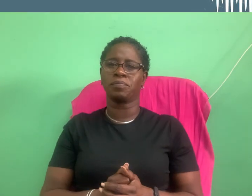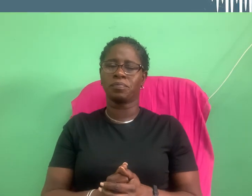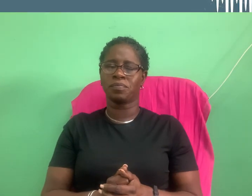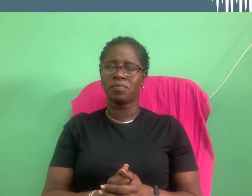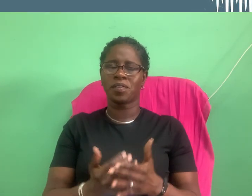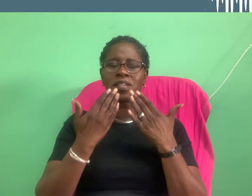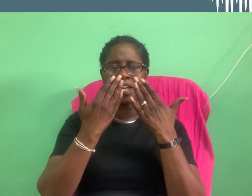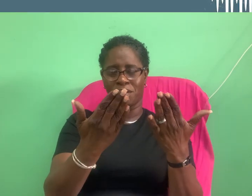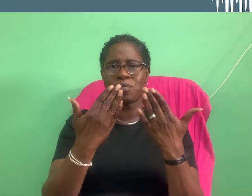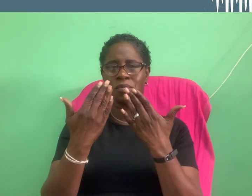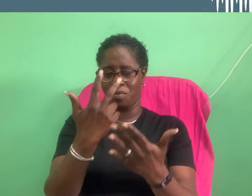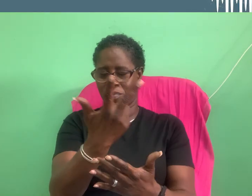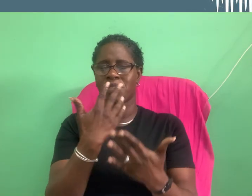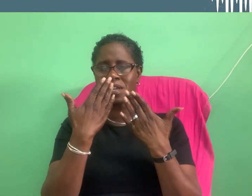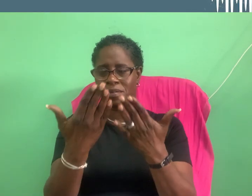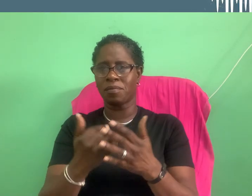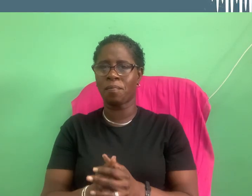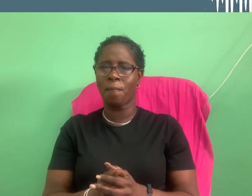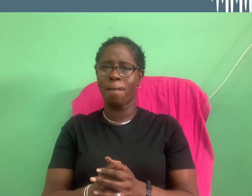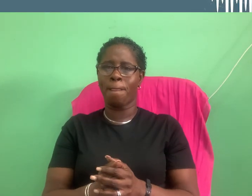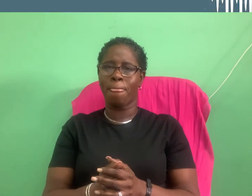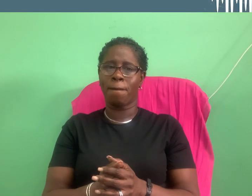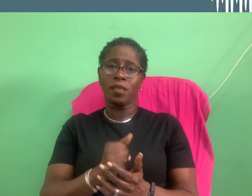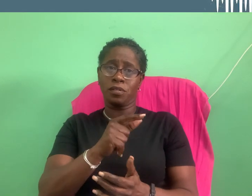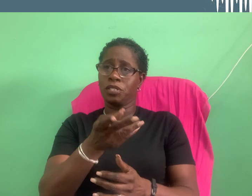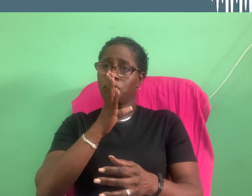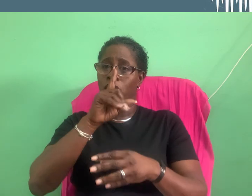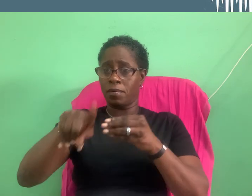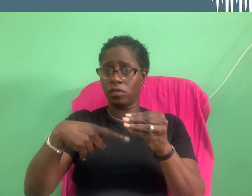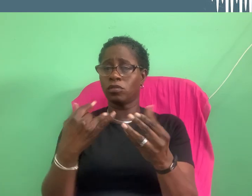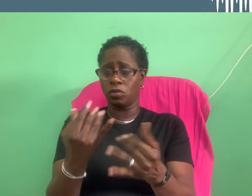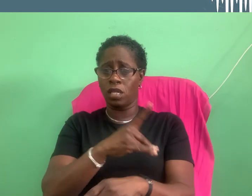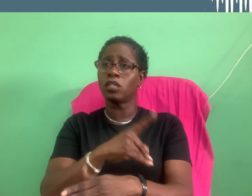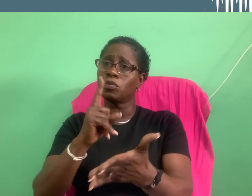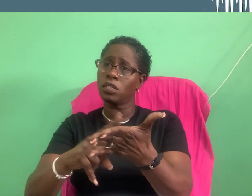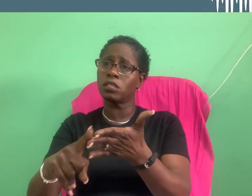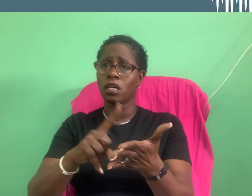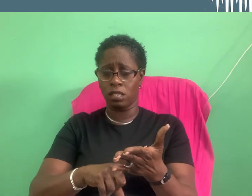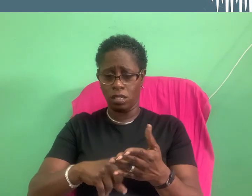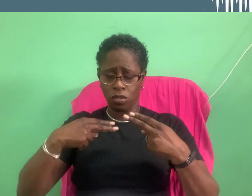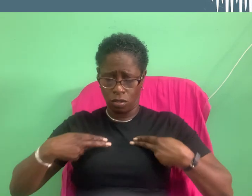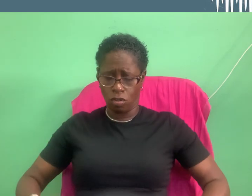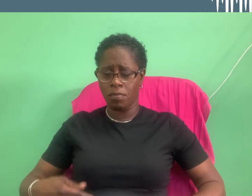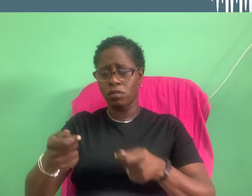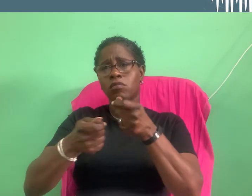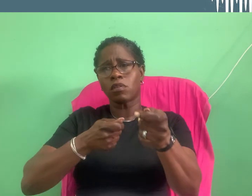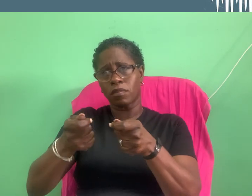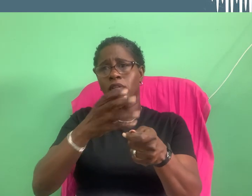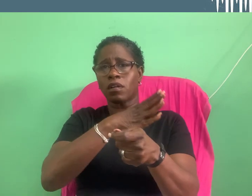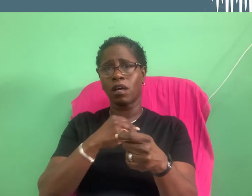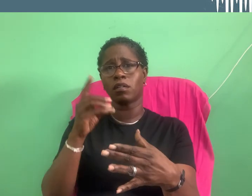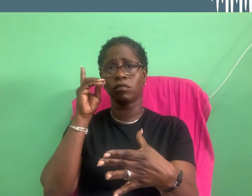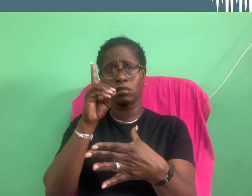Great. Thank you so much. And as I mentioned, today's podcast episode is going to be on human trafficking and